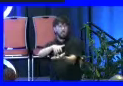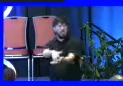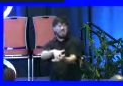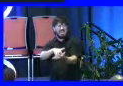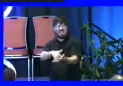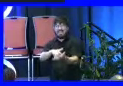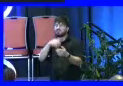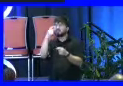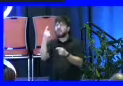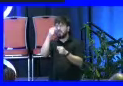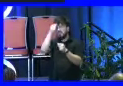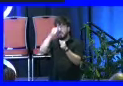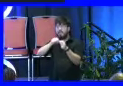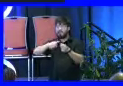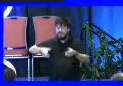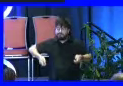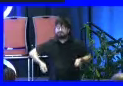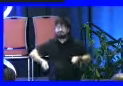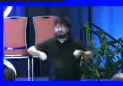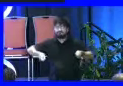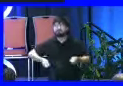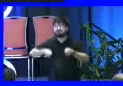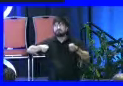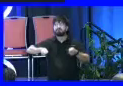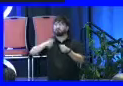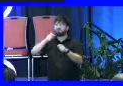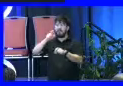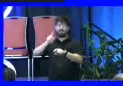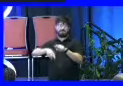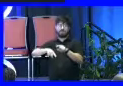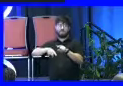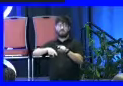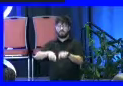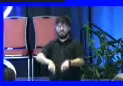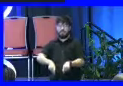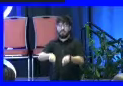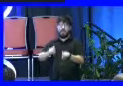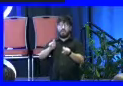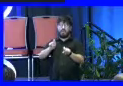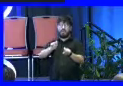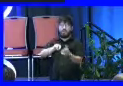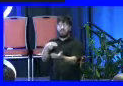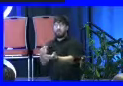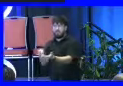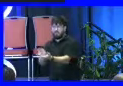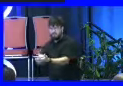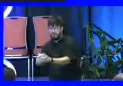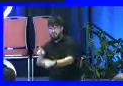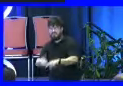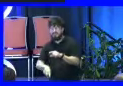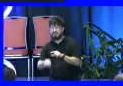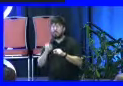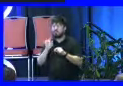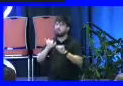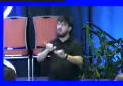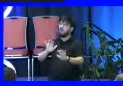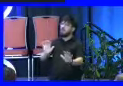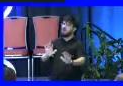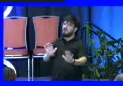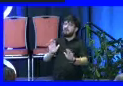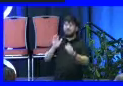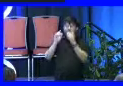forget her wheeling herself to her cot and not even being able to lift her legs to be able to lay in there. It's a sight that I don't think any